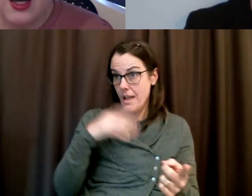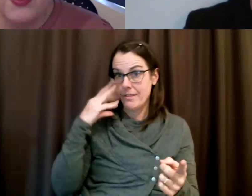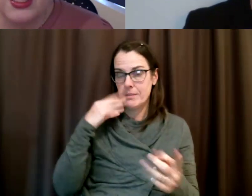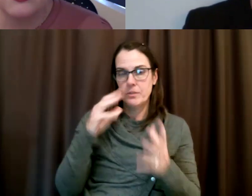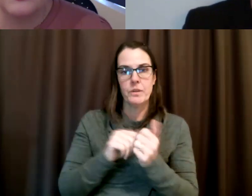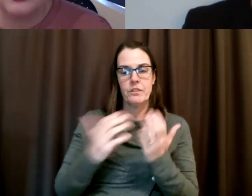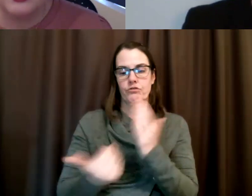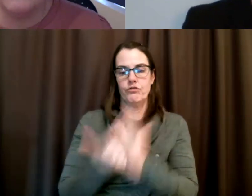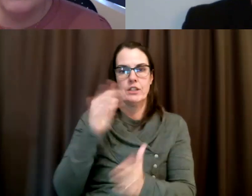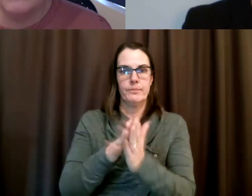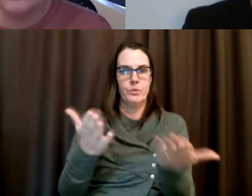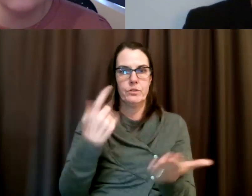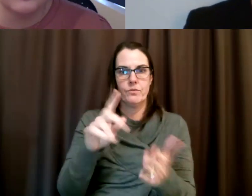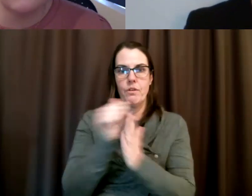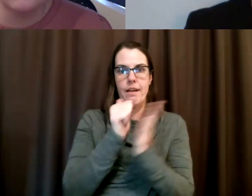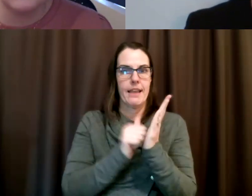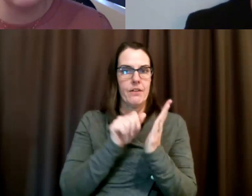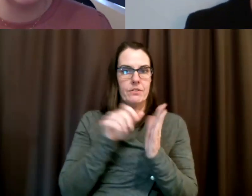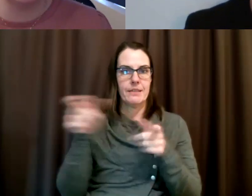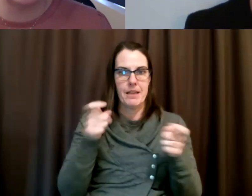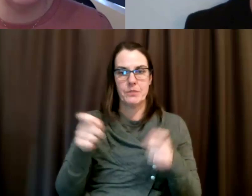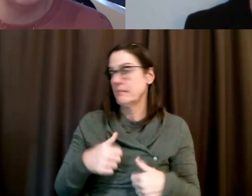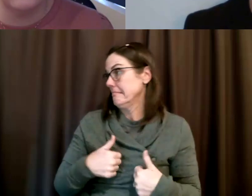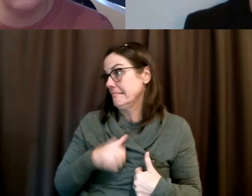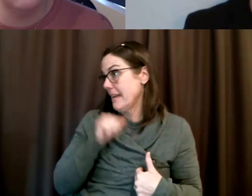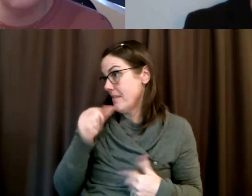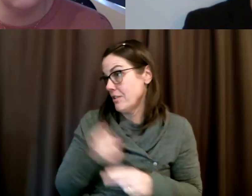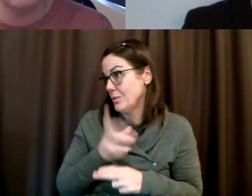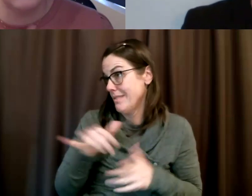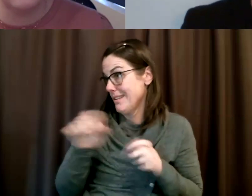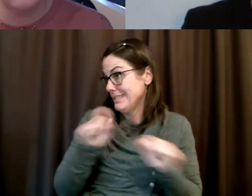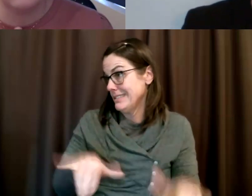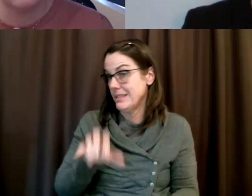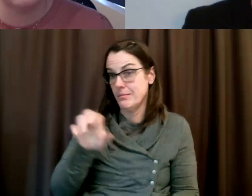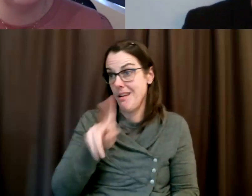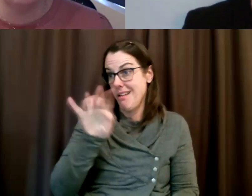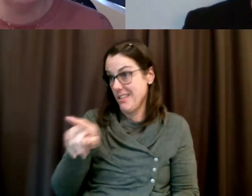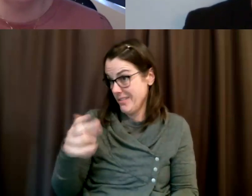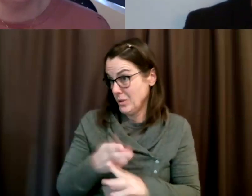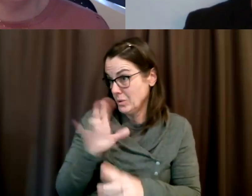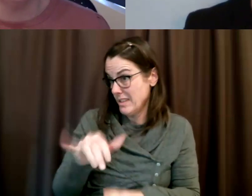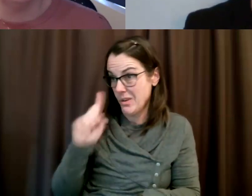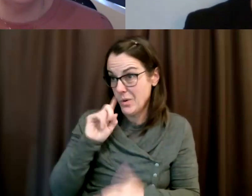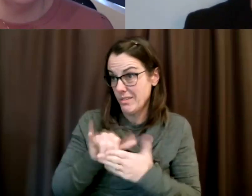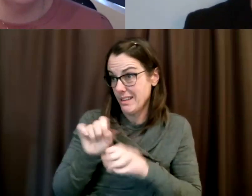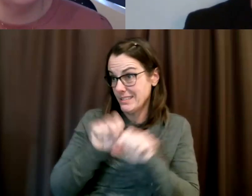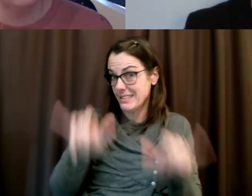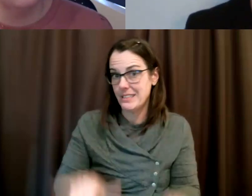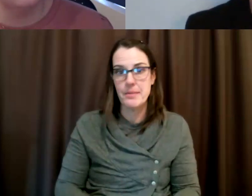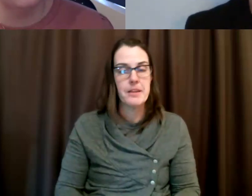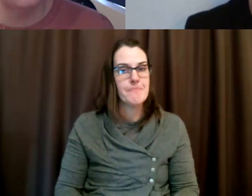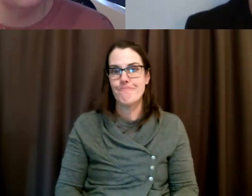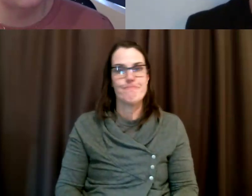for account management. I don't think I've used that system. Kyle, have you heard much about that system?